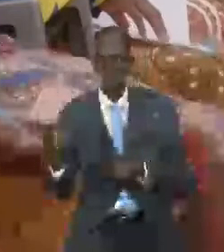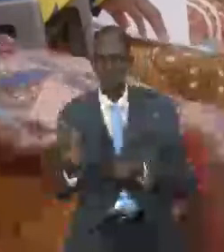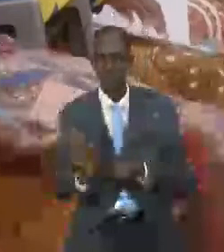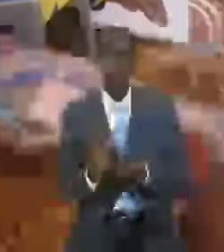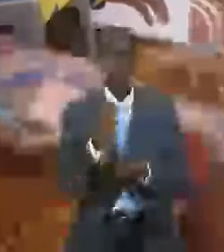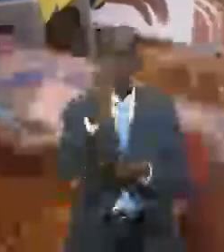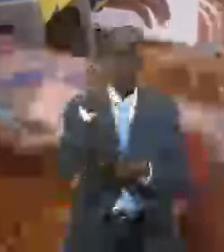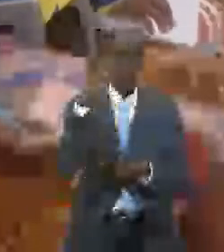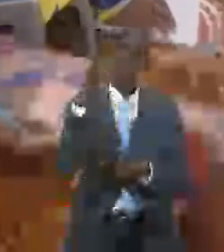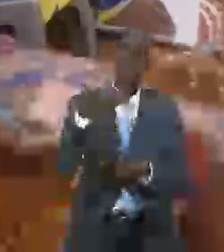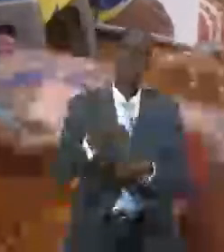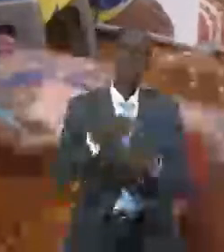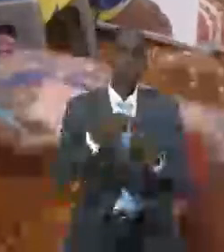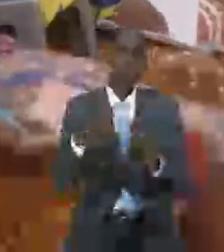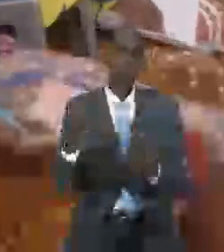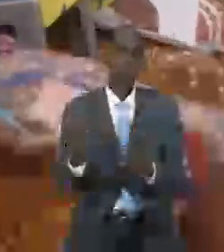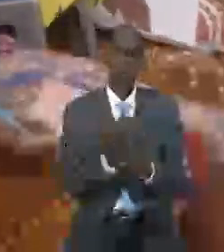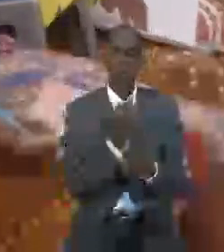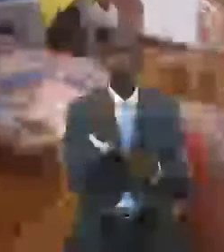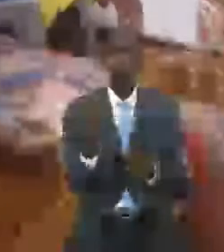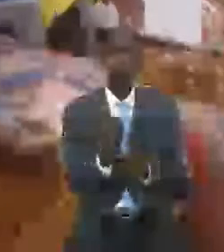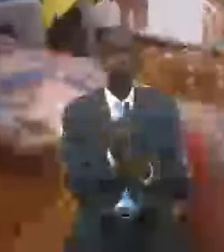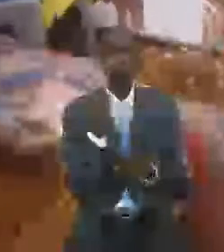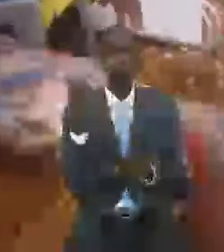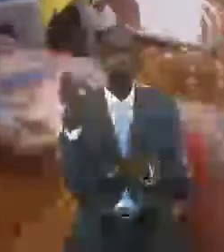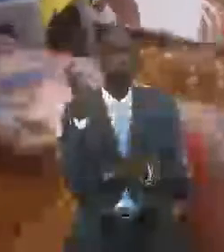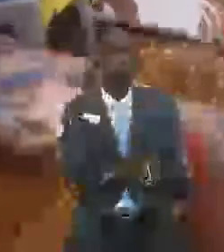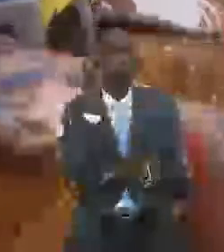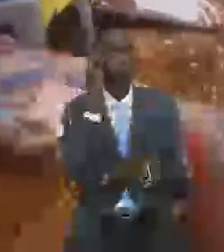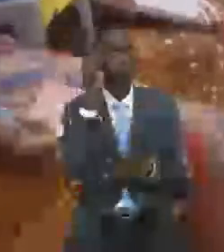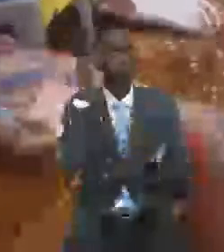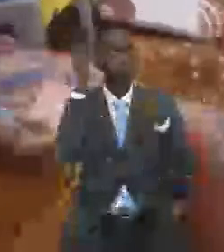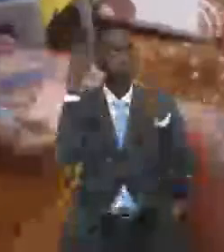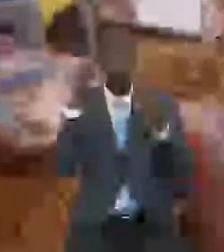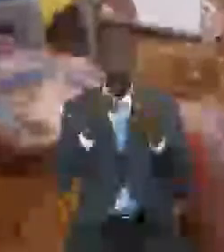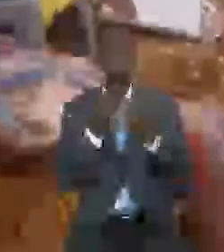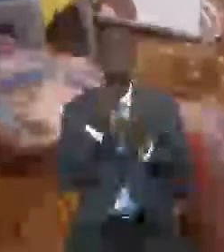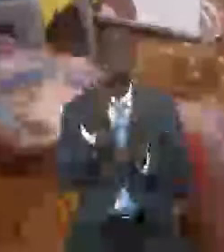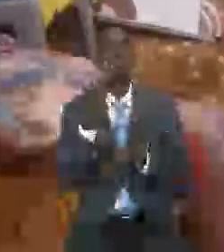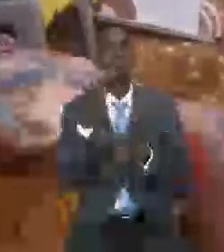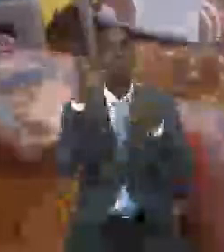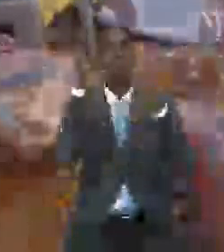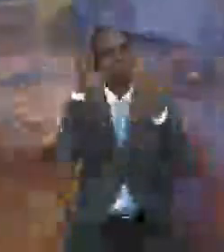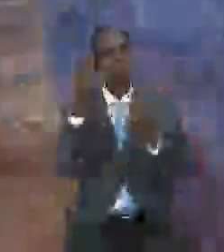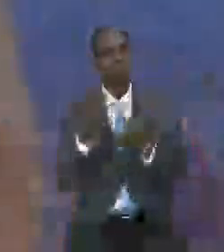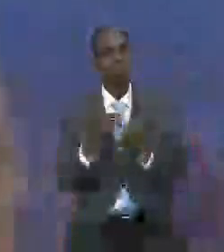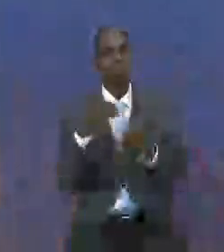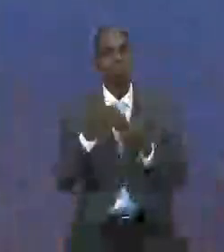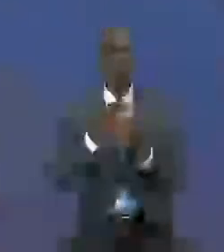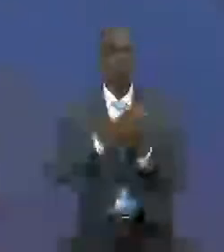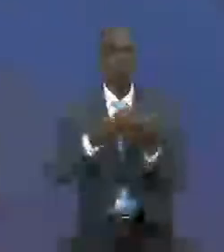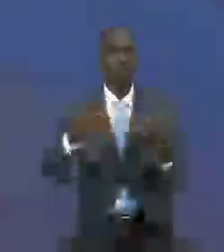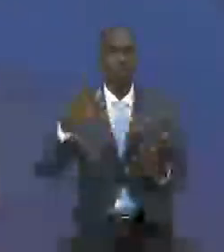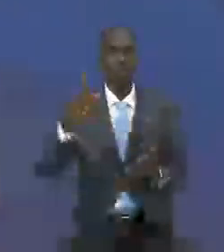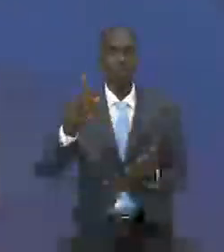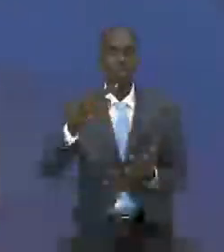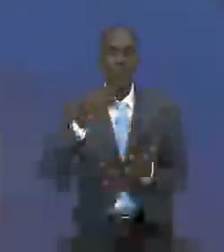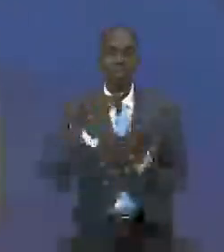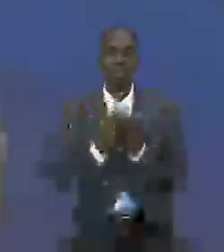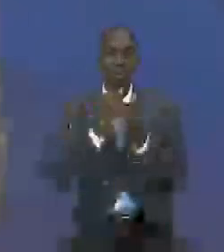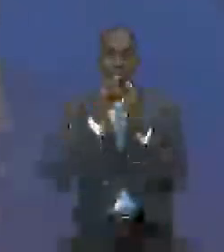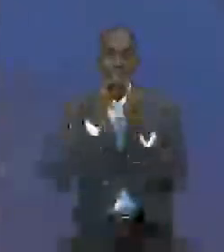they hearken to his word. And then in verse 21, it says, bless ye the